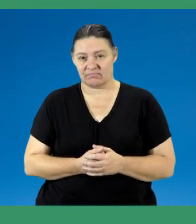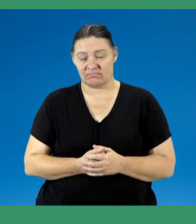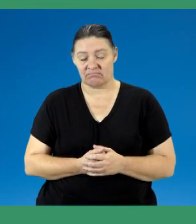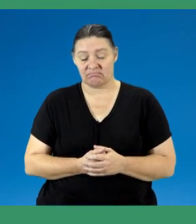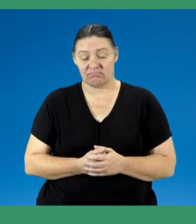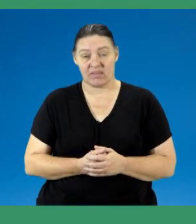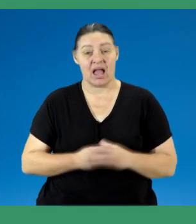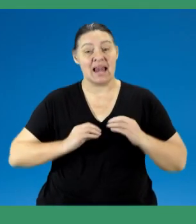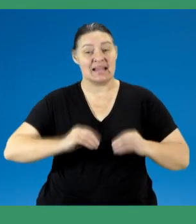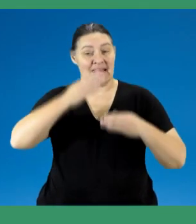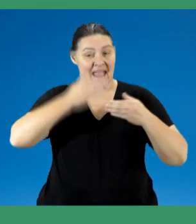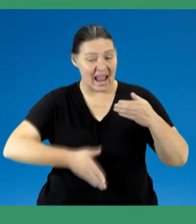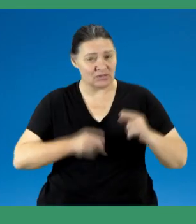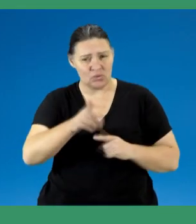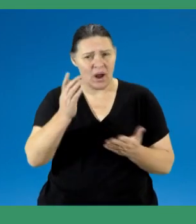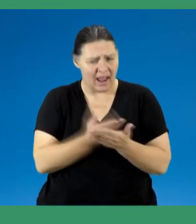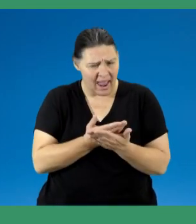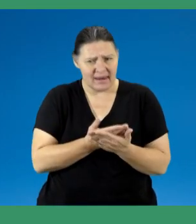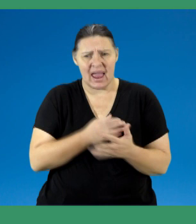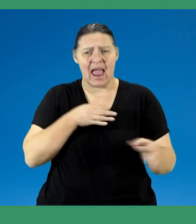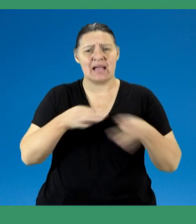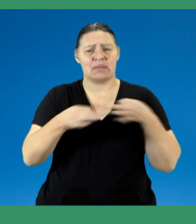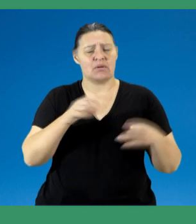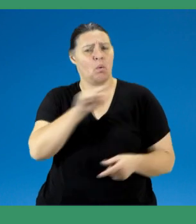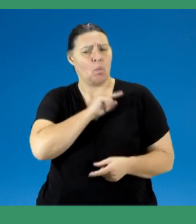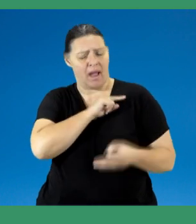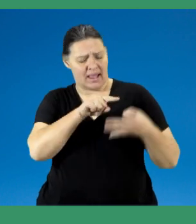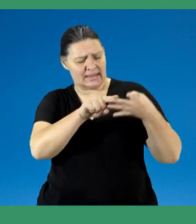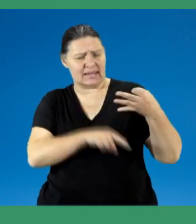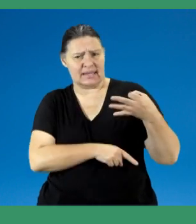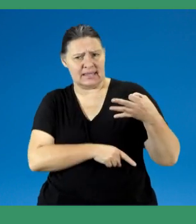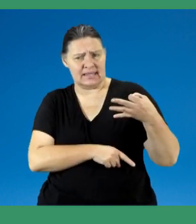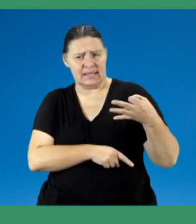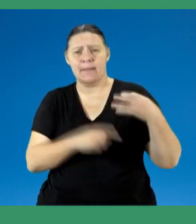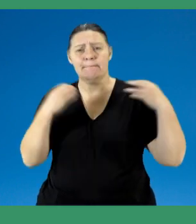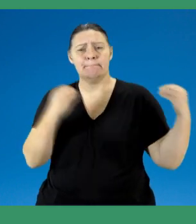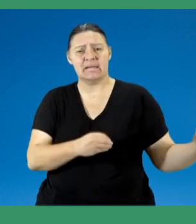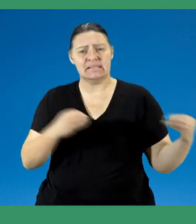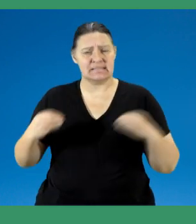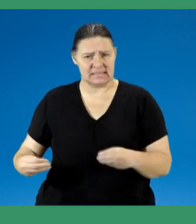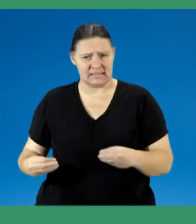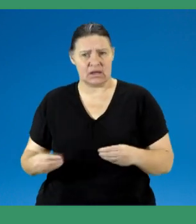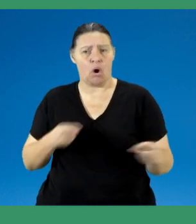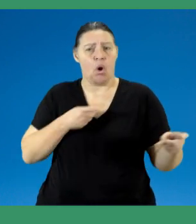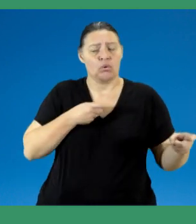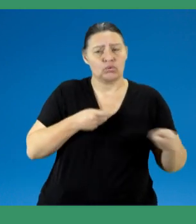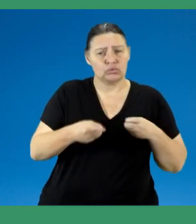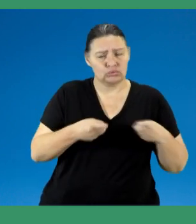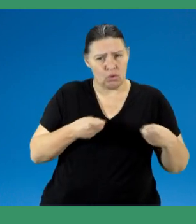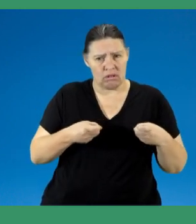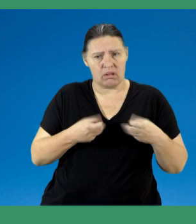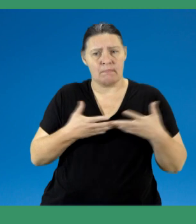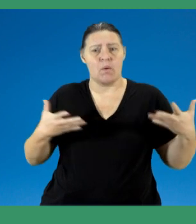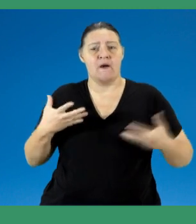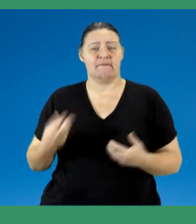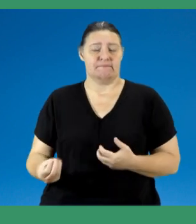At the end of the lesson, you should be able to explain 3 reasons why businesses have more control